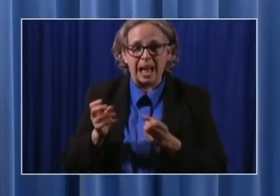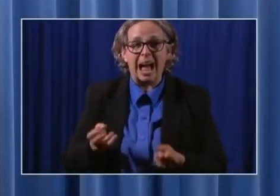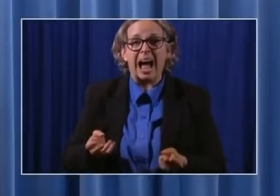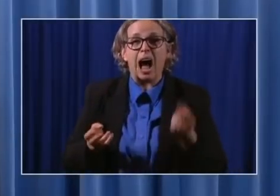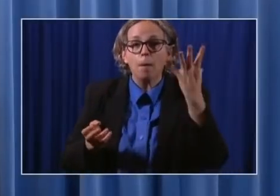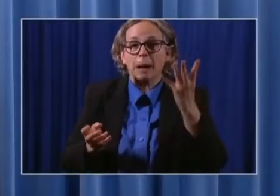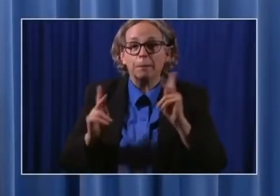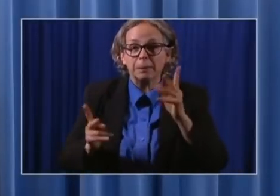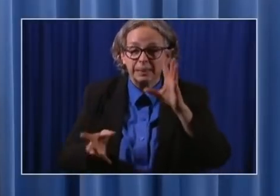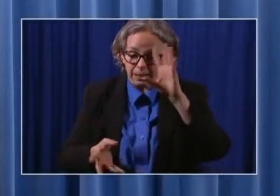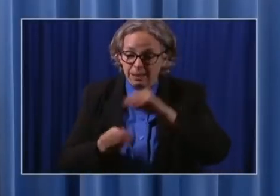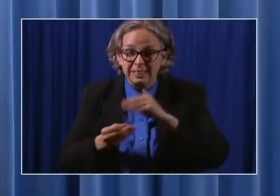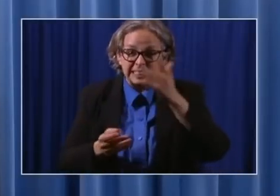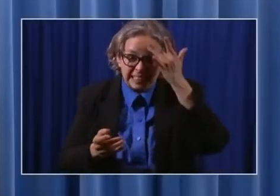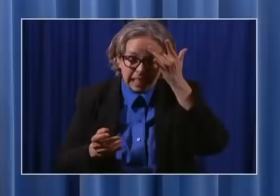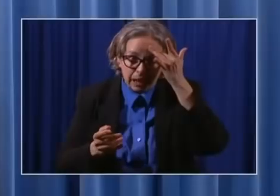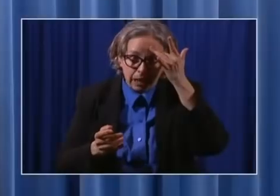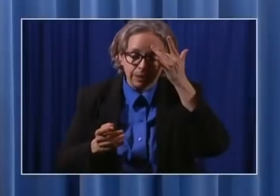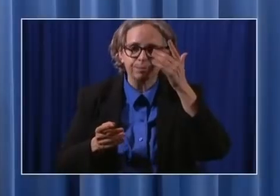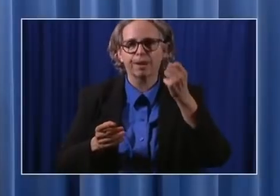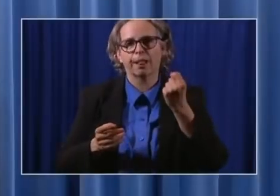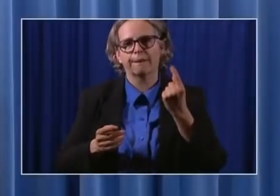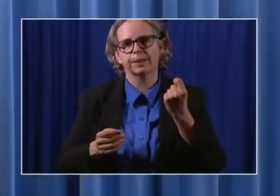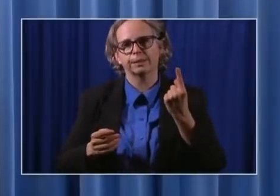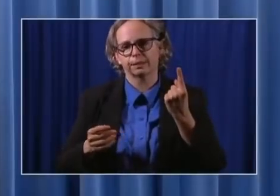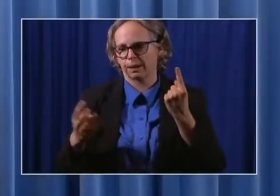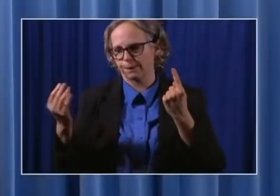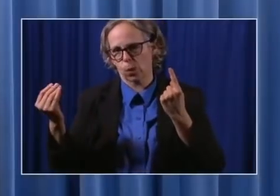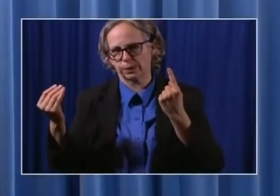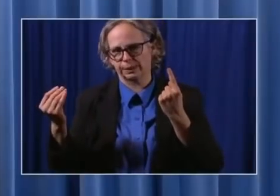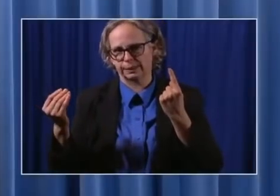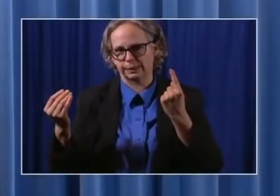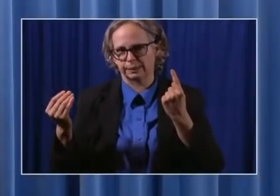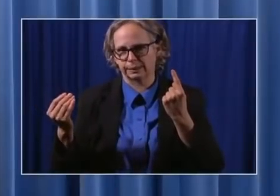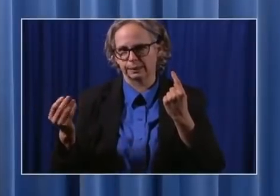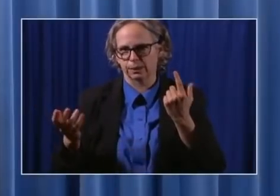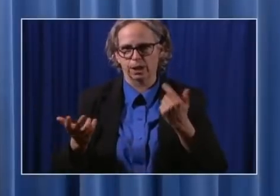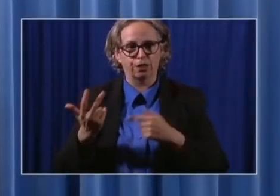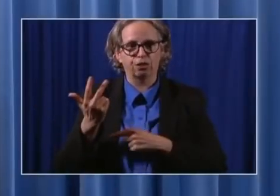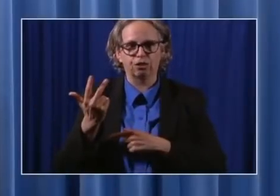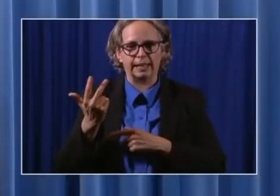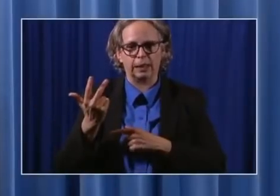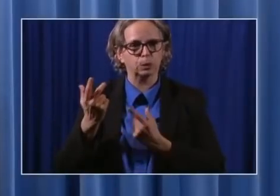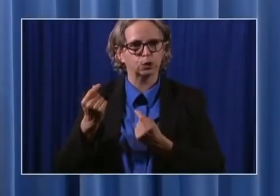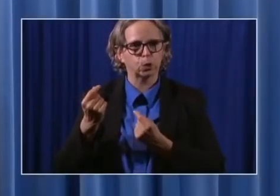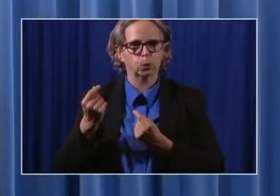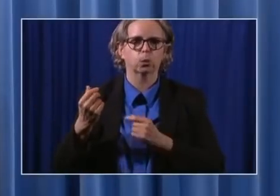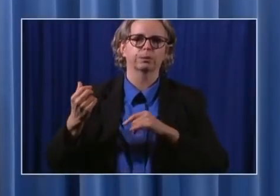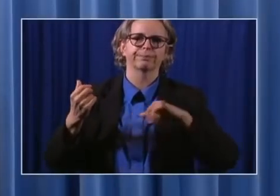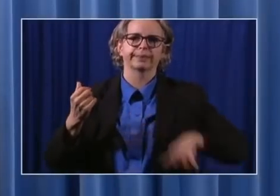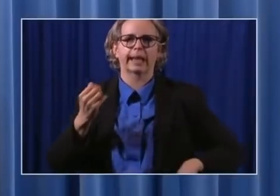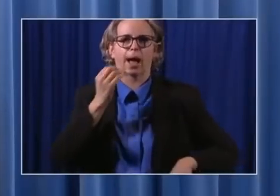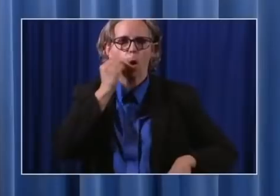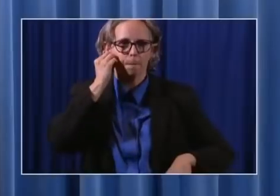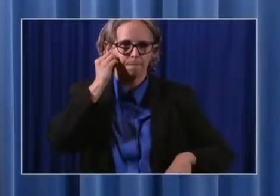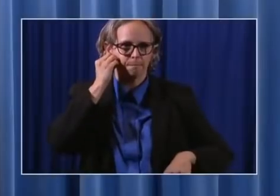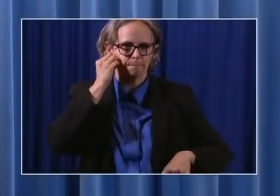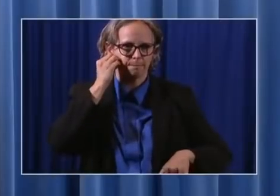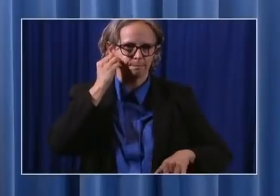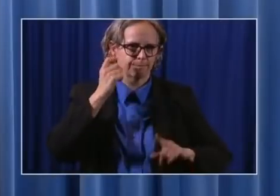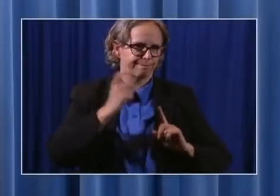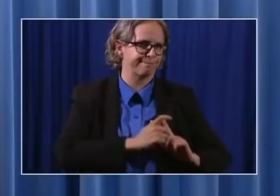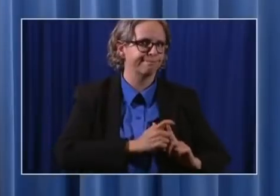did? They went ahead and quarantined. They were taking no chances. They were looking out for other